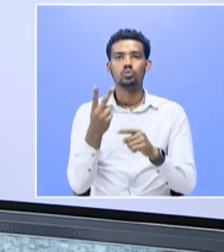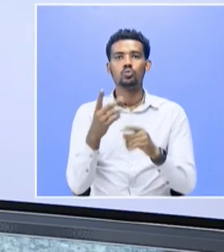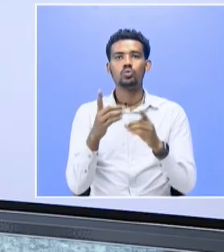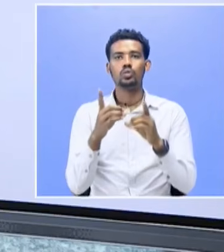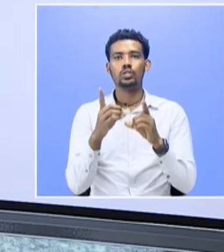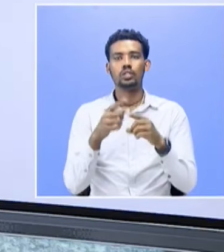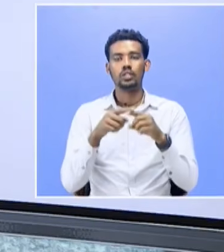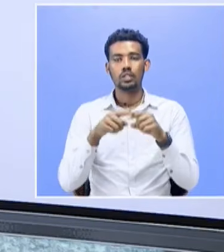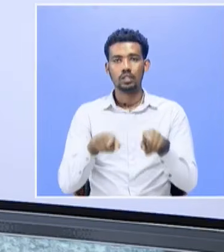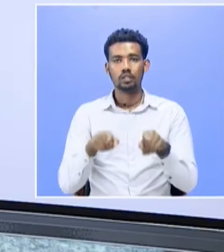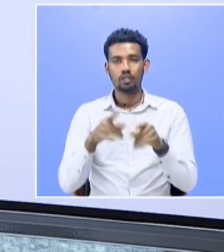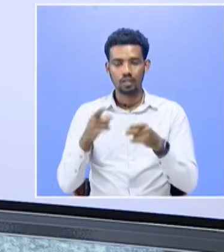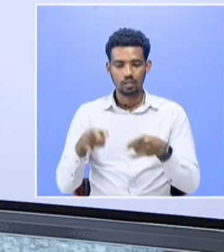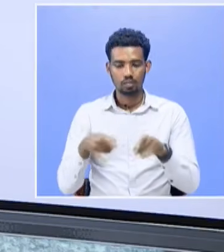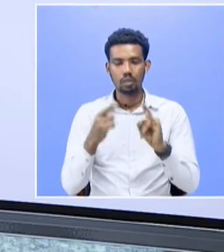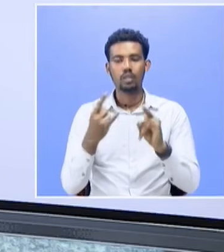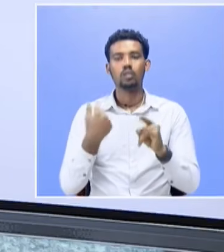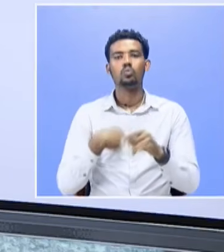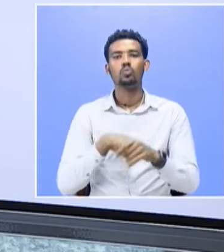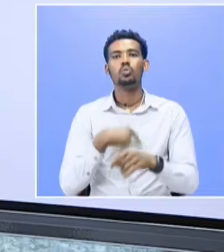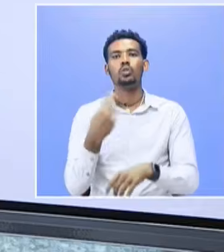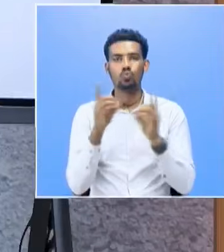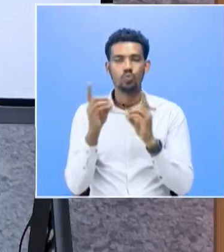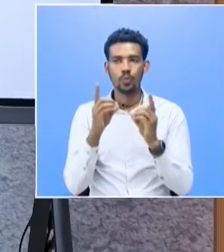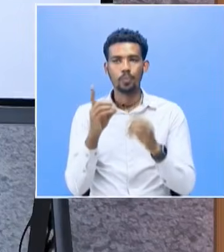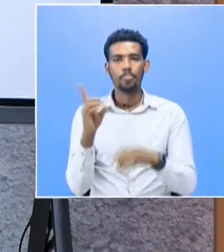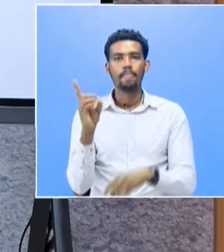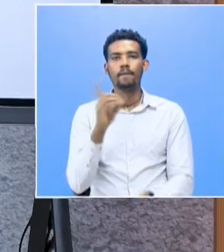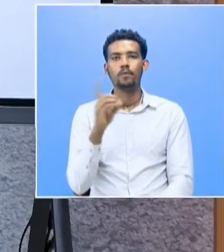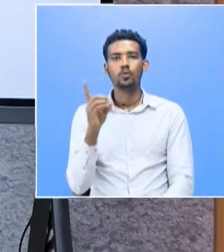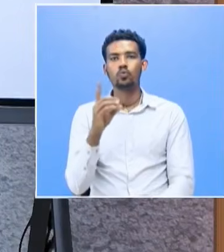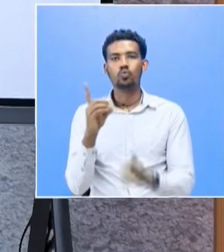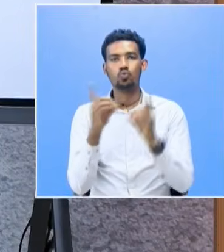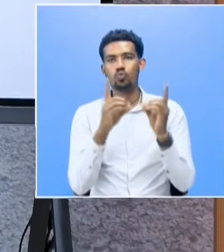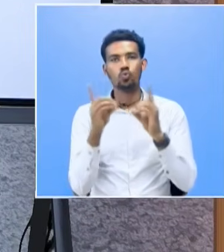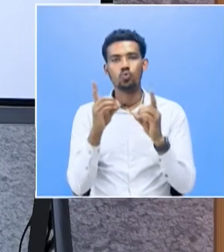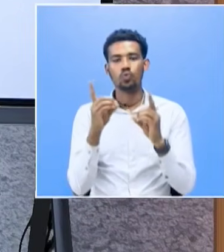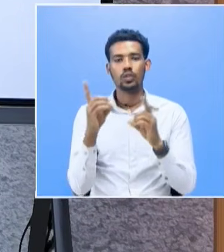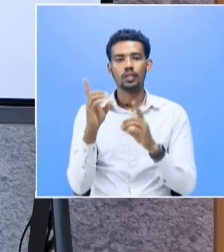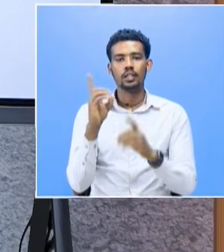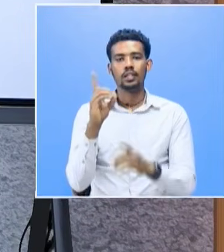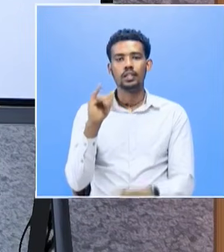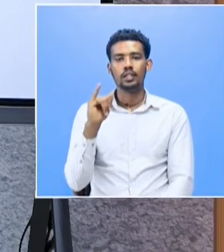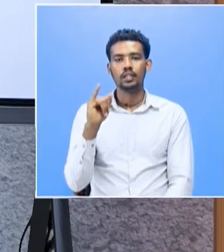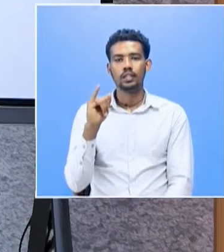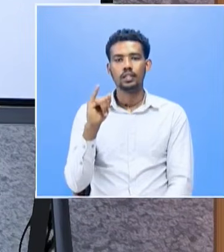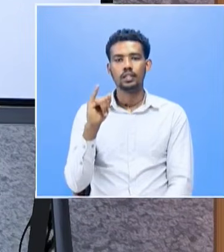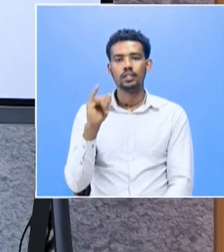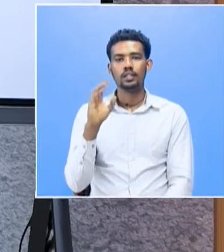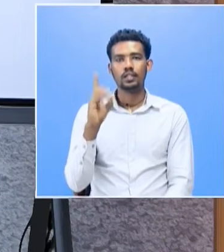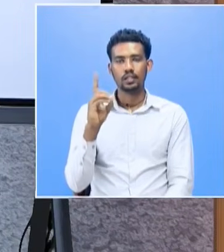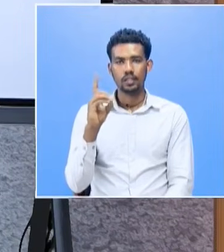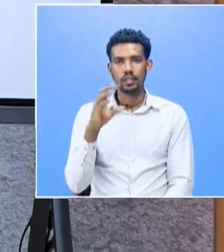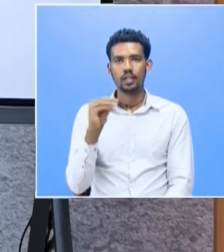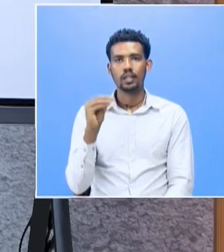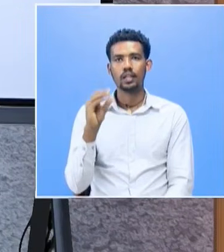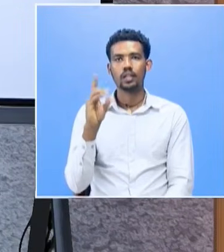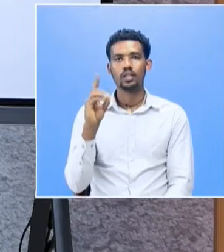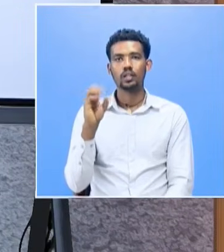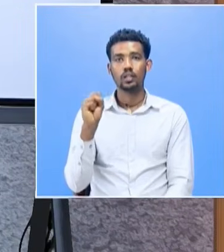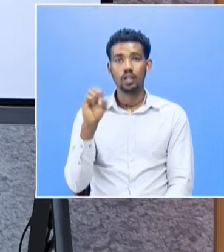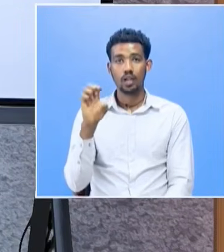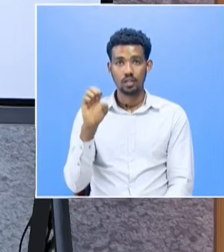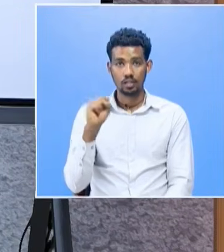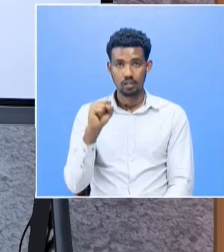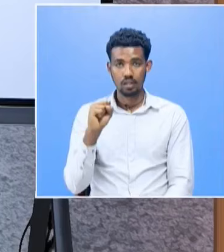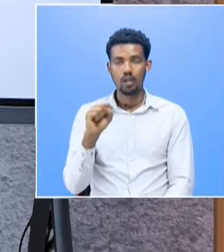methods, like when we use verb to do, does and did as past tense, we can use as different method, like